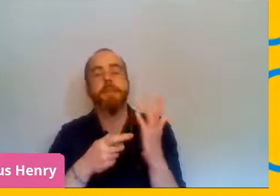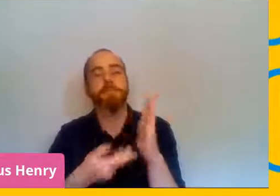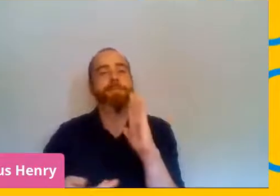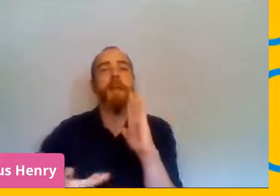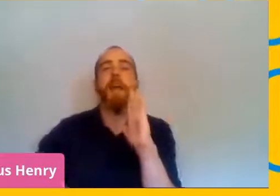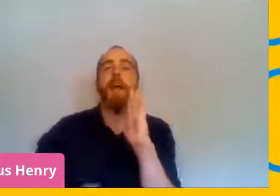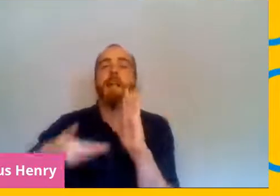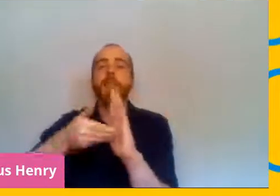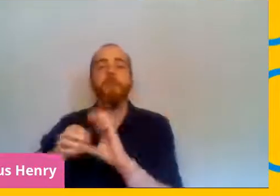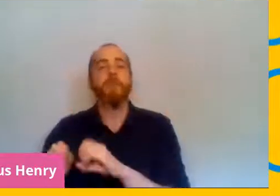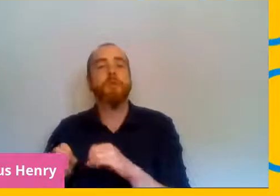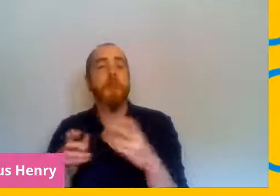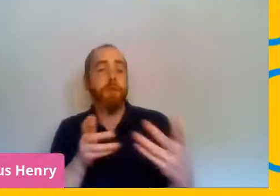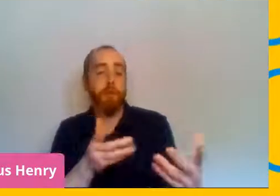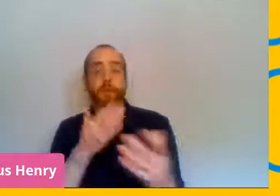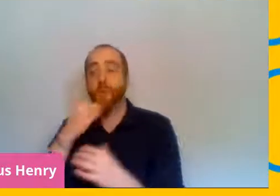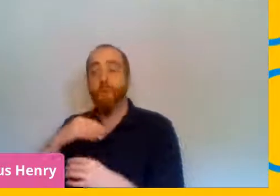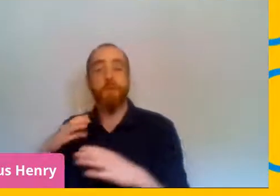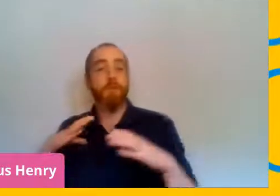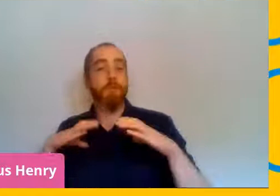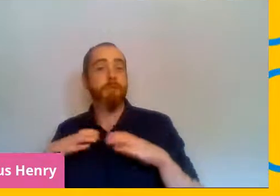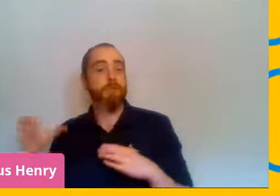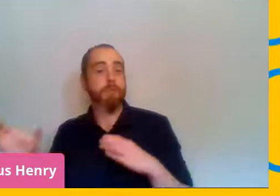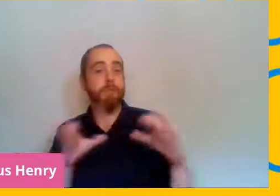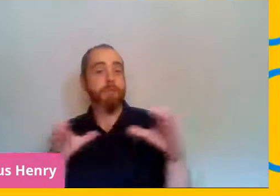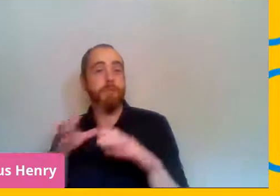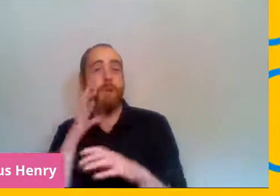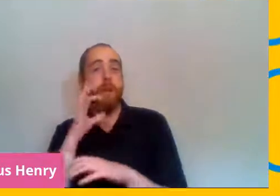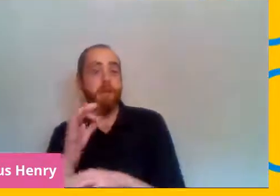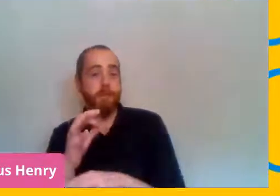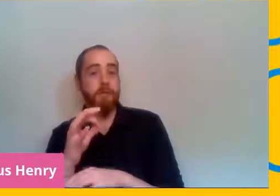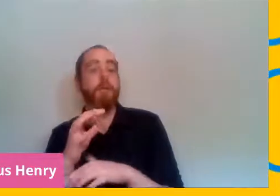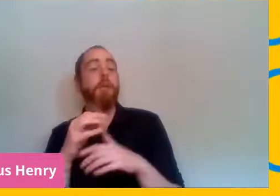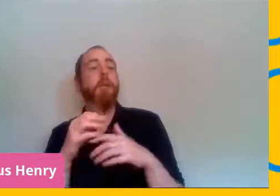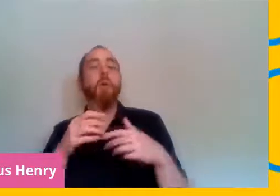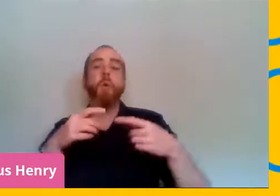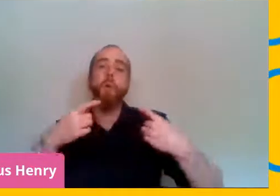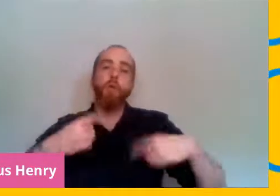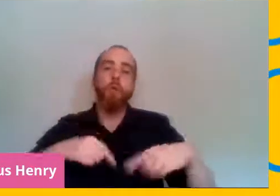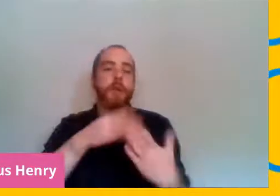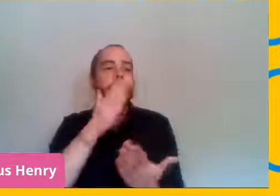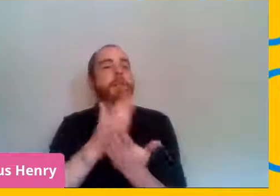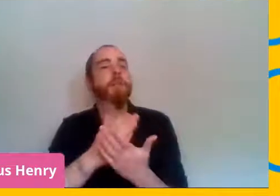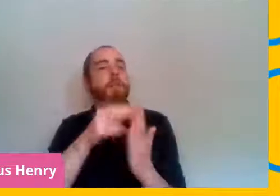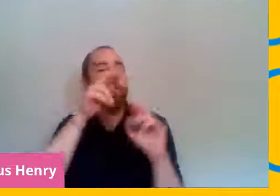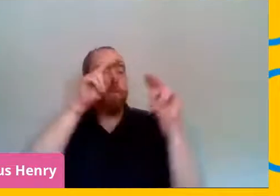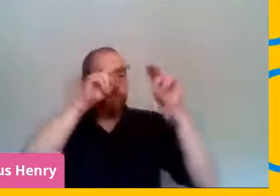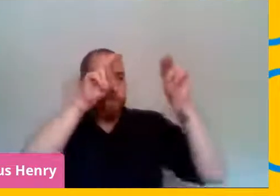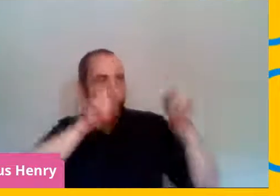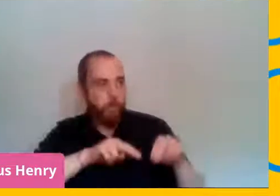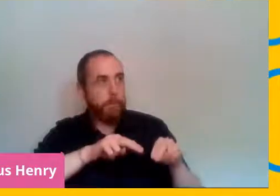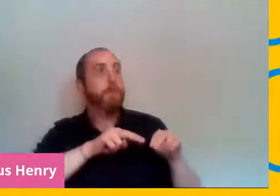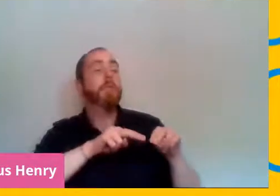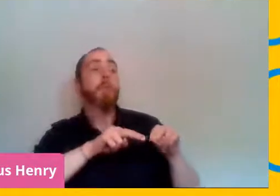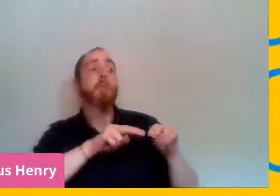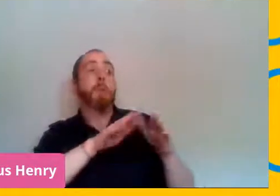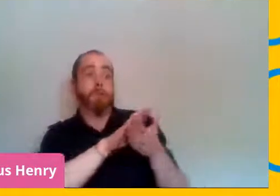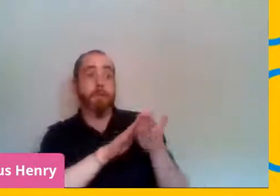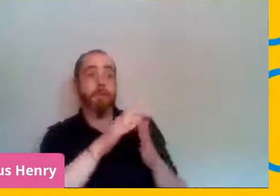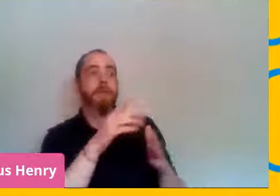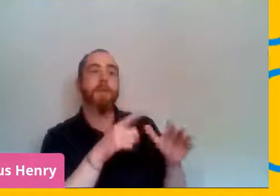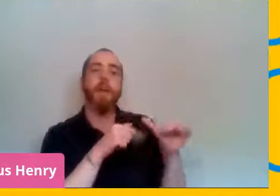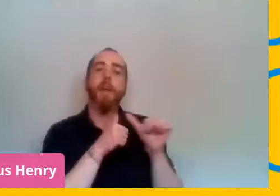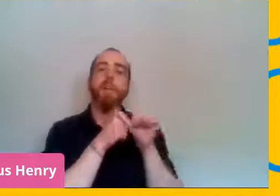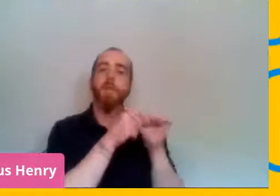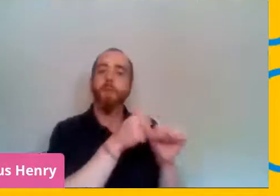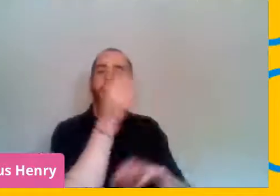additional delivery through casualized contracts are being asked to fill in authorization forms for associate lecturers to